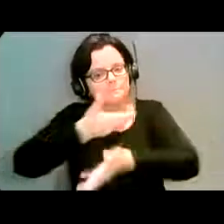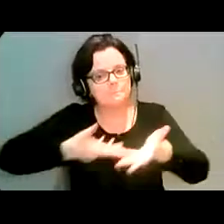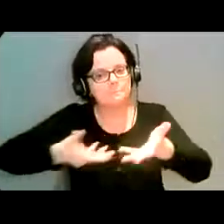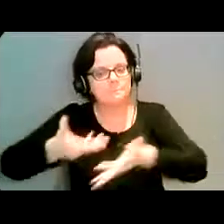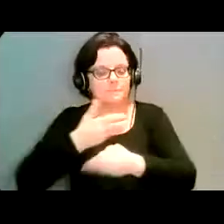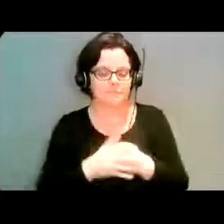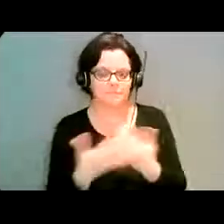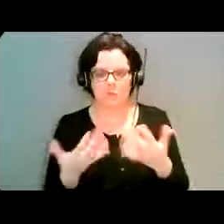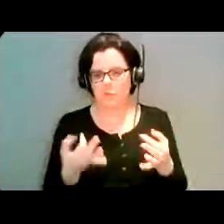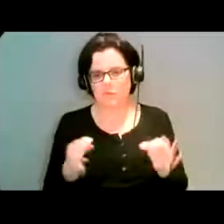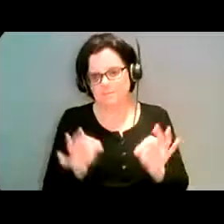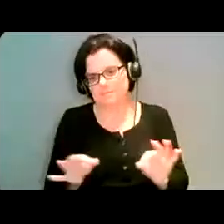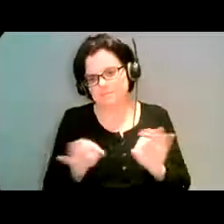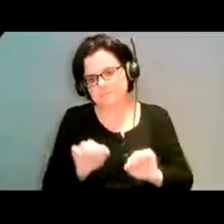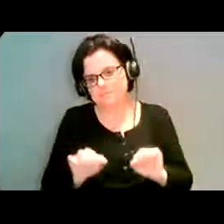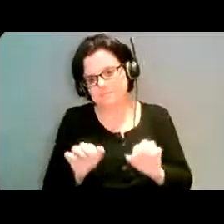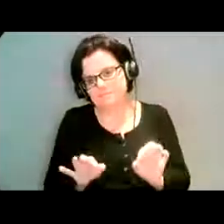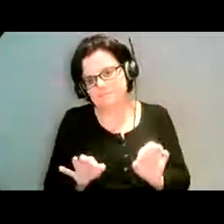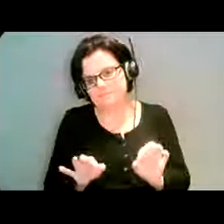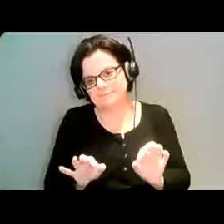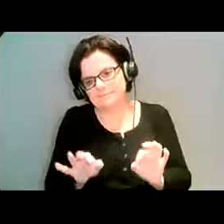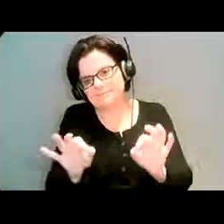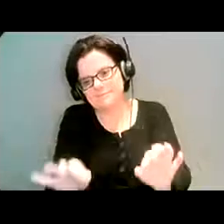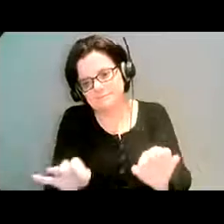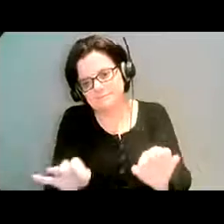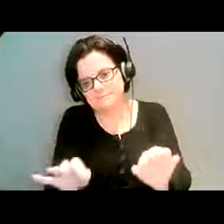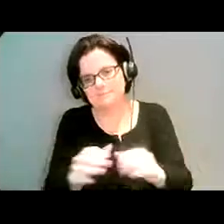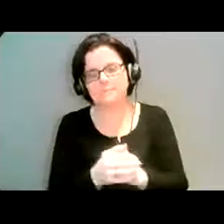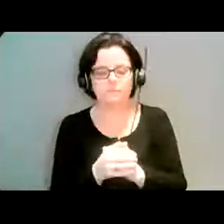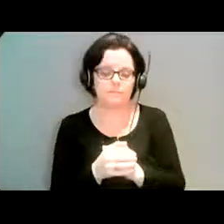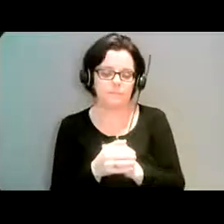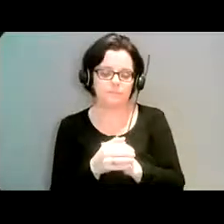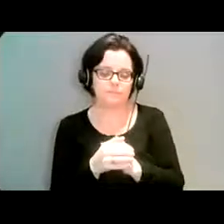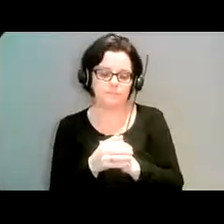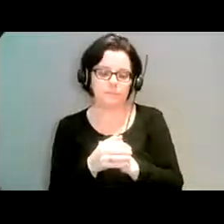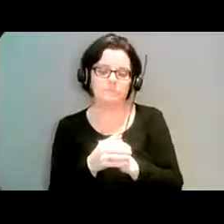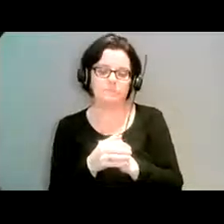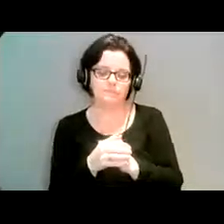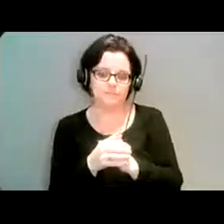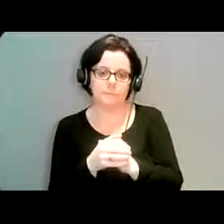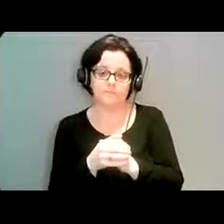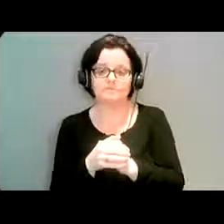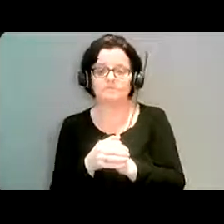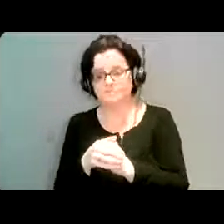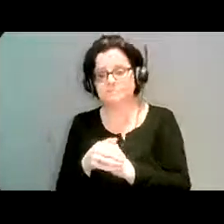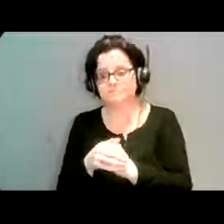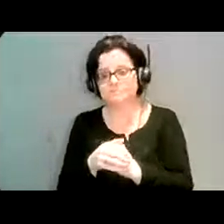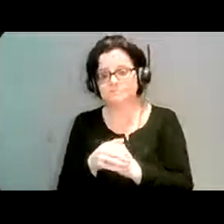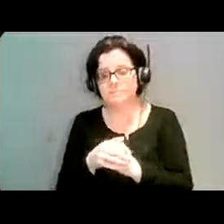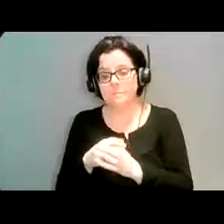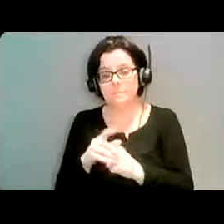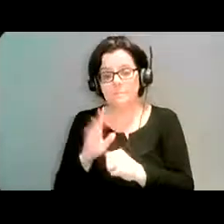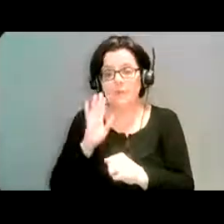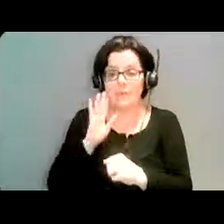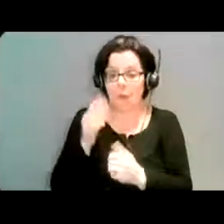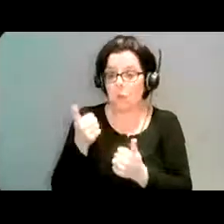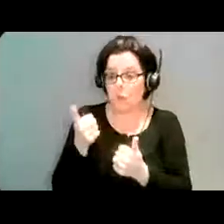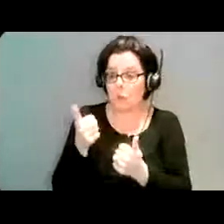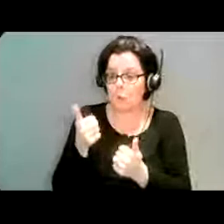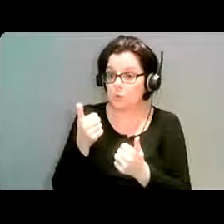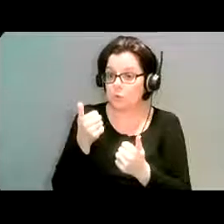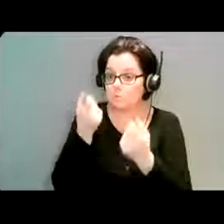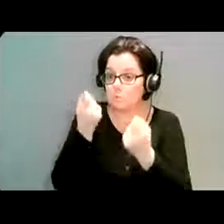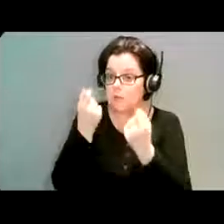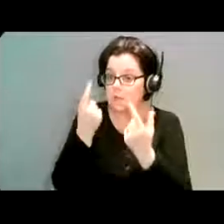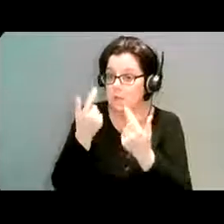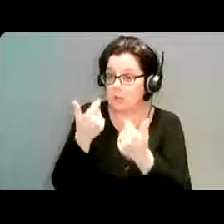I think that definitely sounds like a good, hopefully, like a good